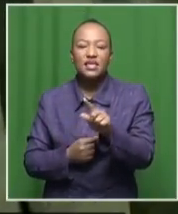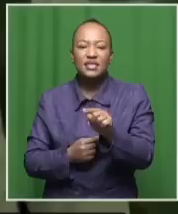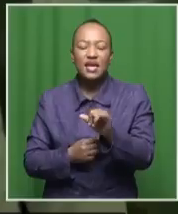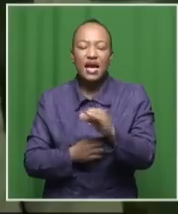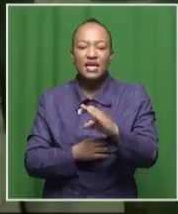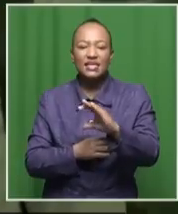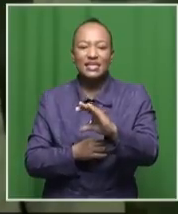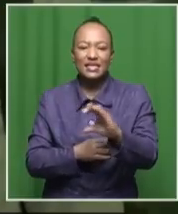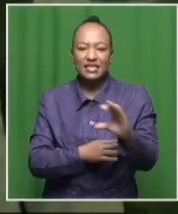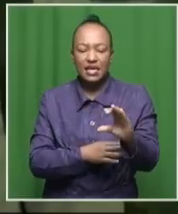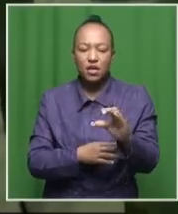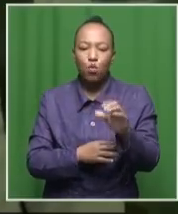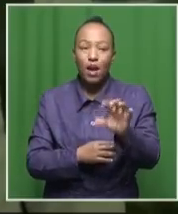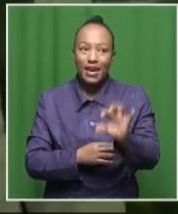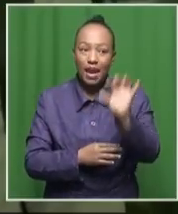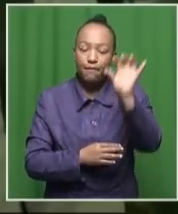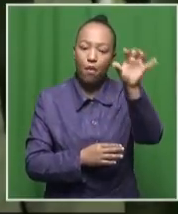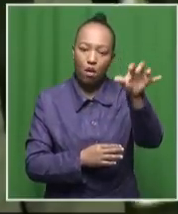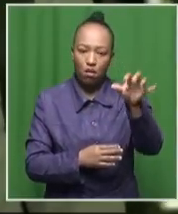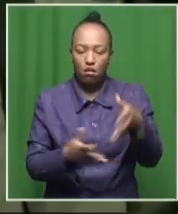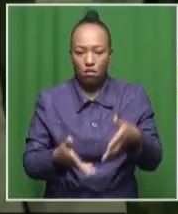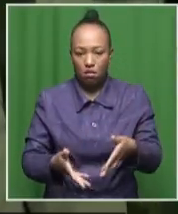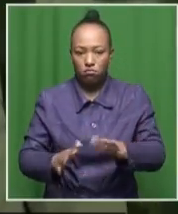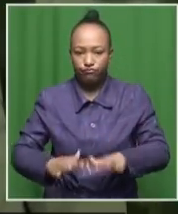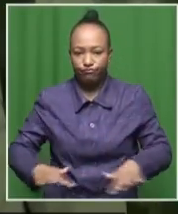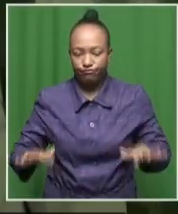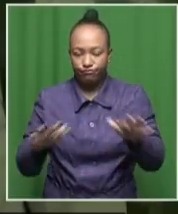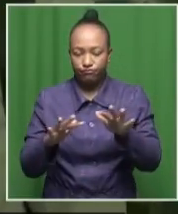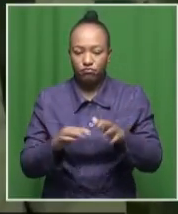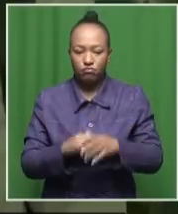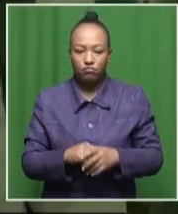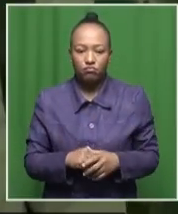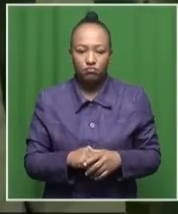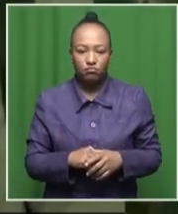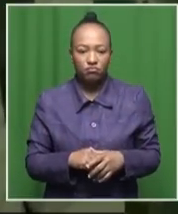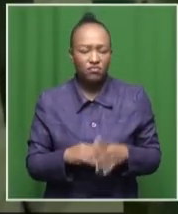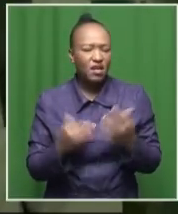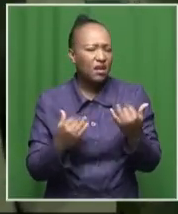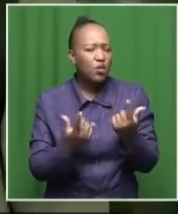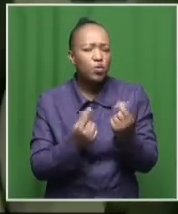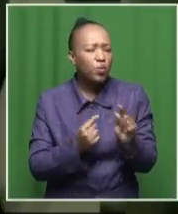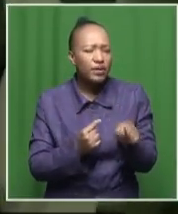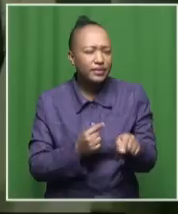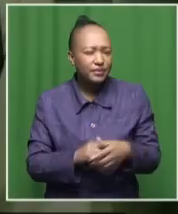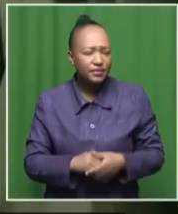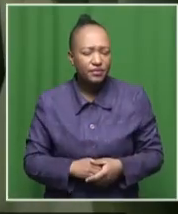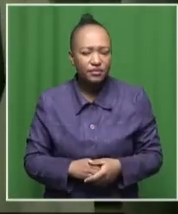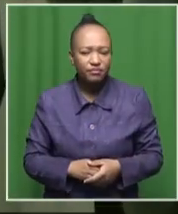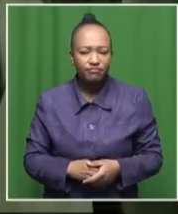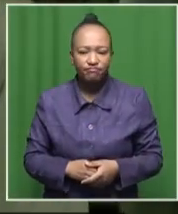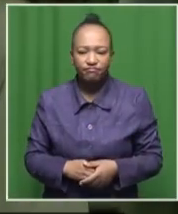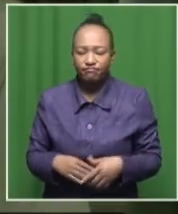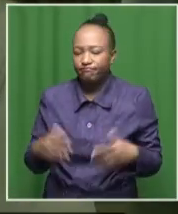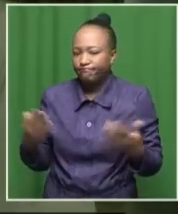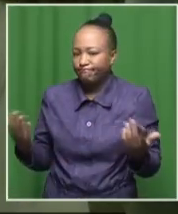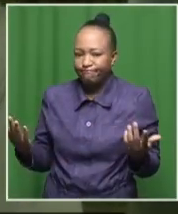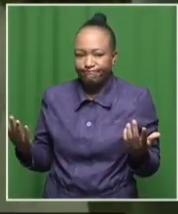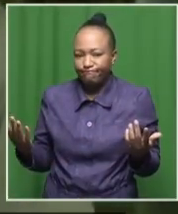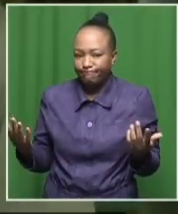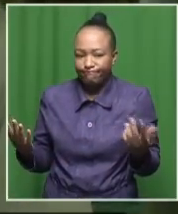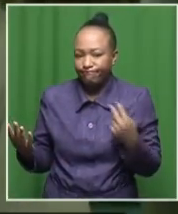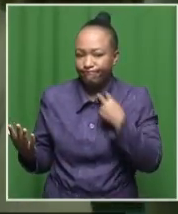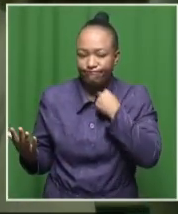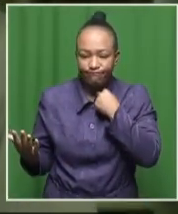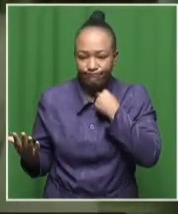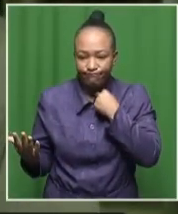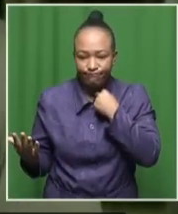netball. Okay. So talk to us about what are you going to do from now? From now on, I'm still stuck